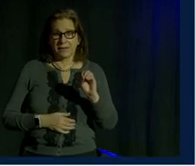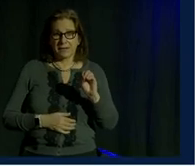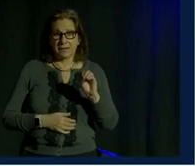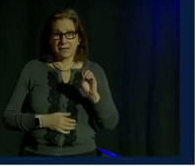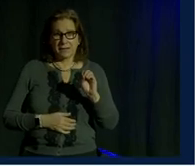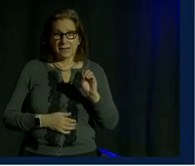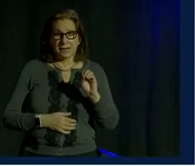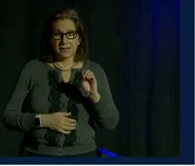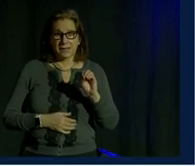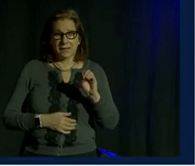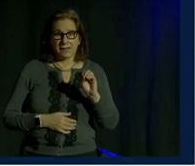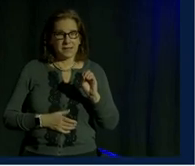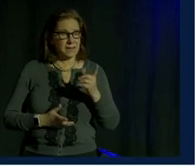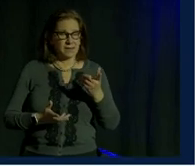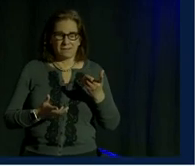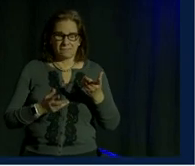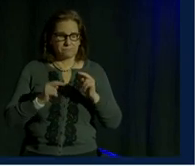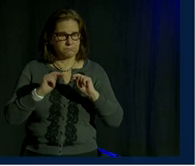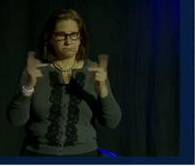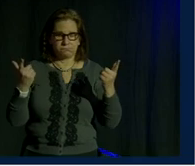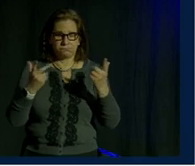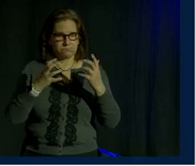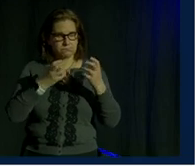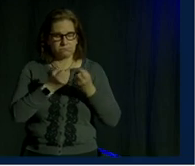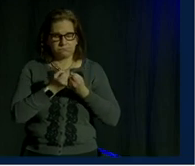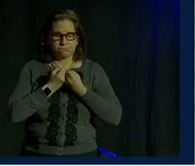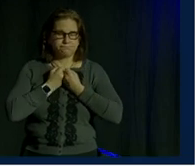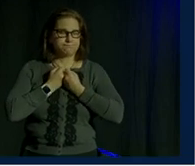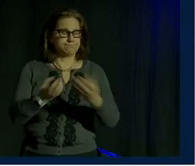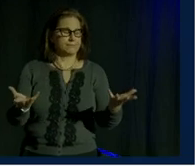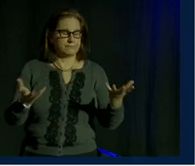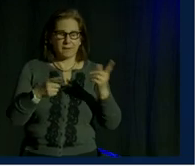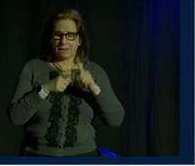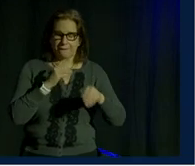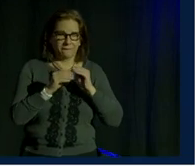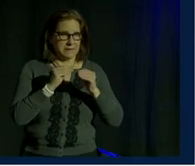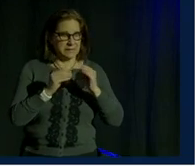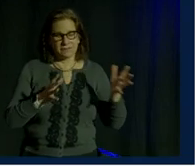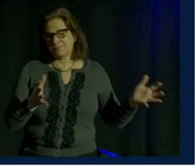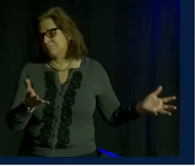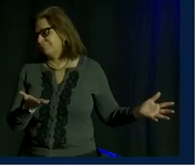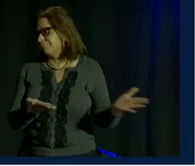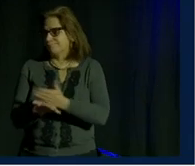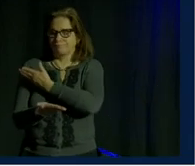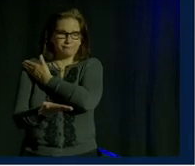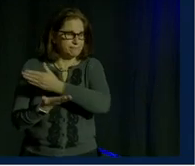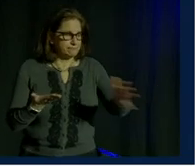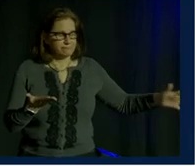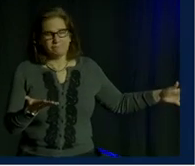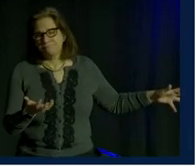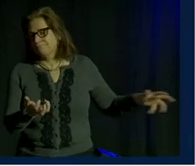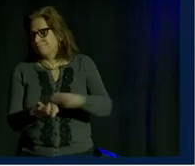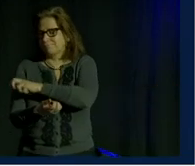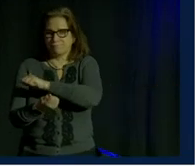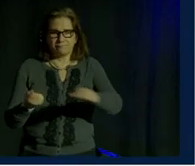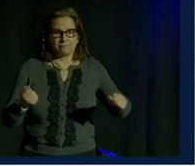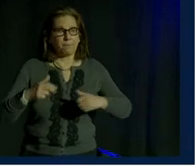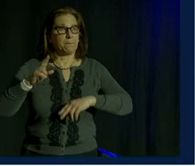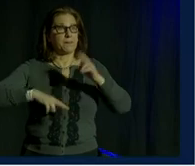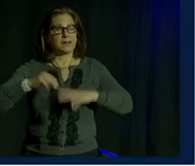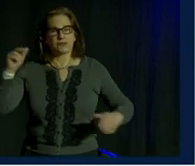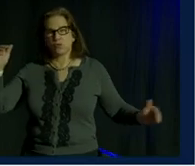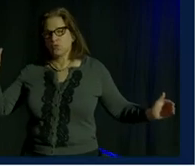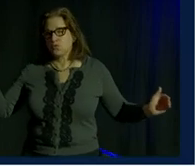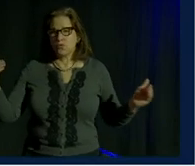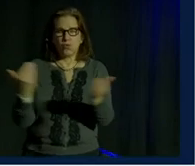DCHA will soon be releasing in the spring a solicitation for master planning services for Langston Terrace located in Ward 5.